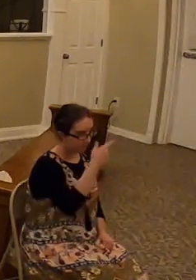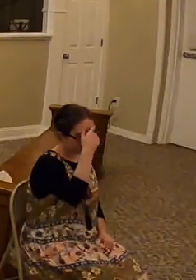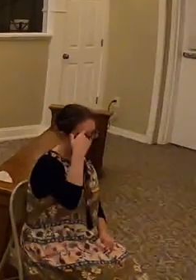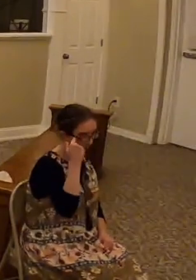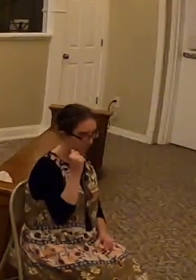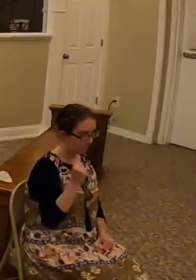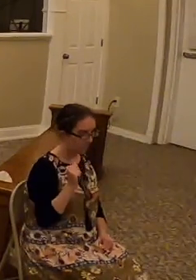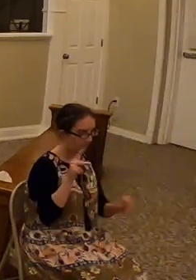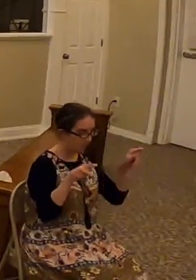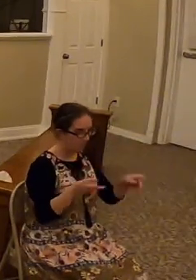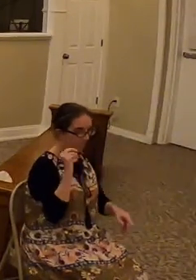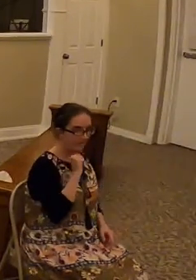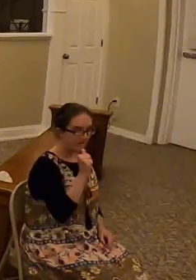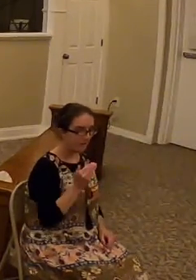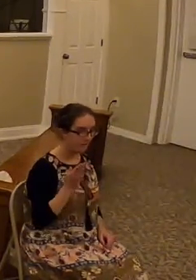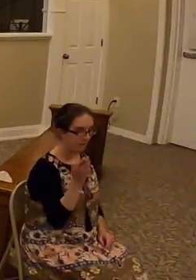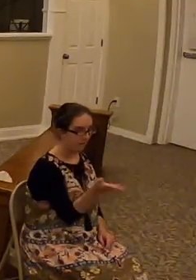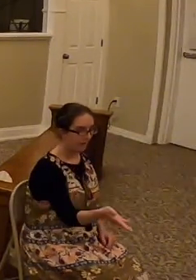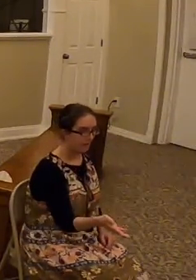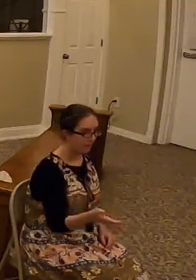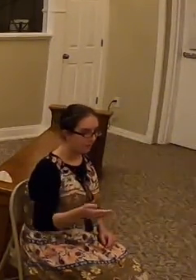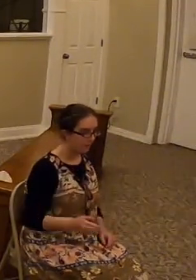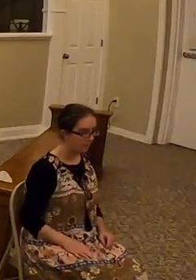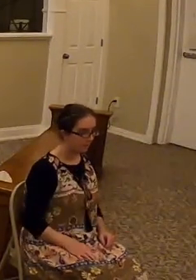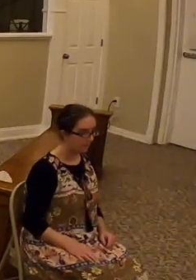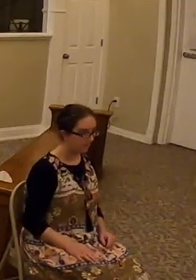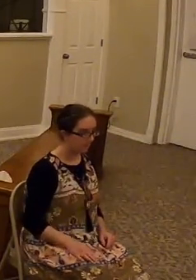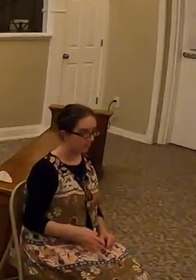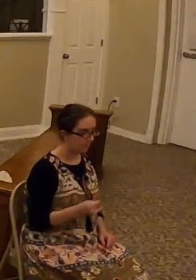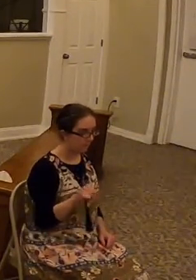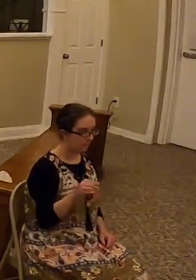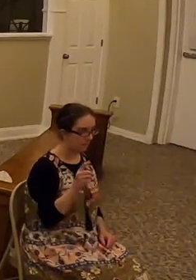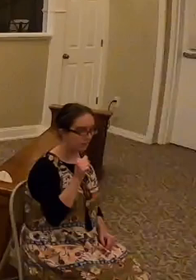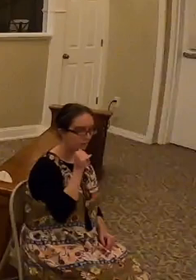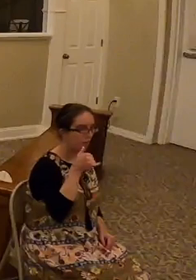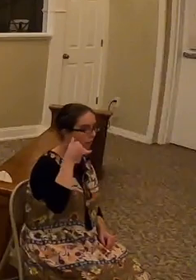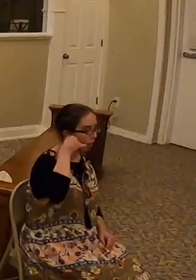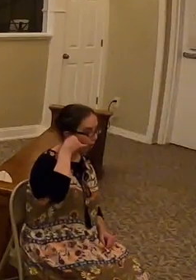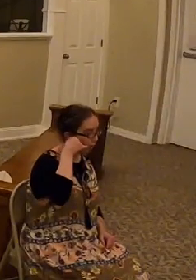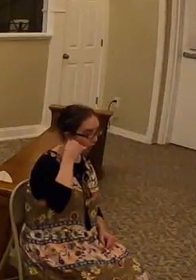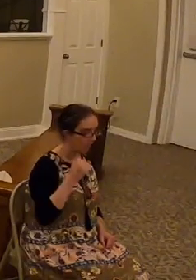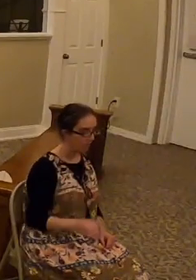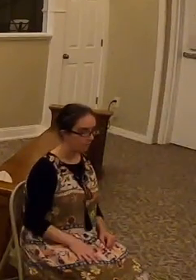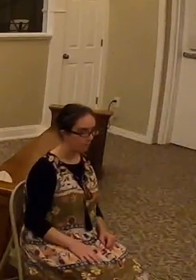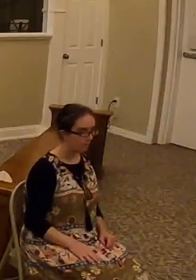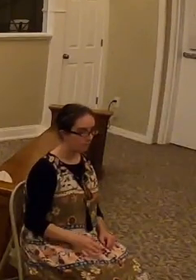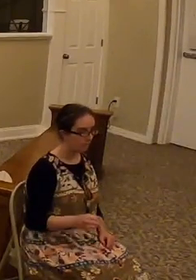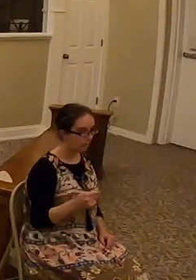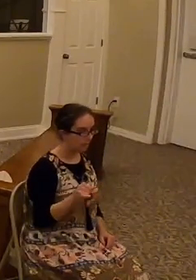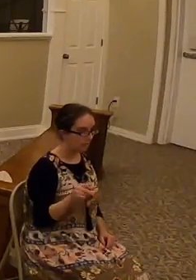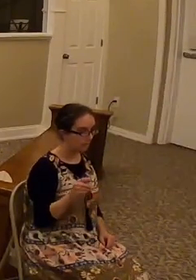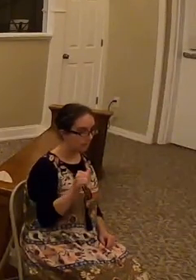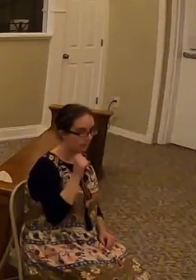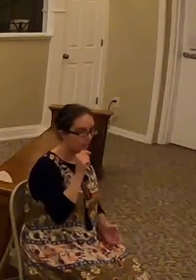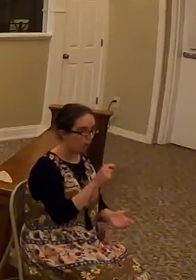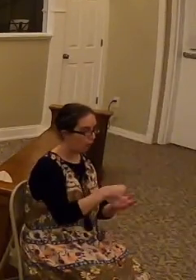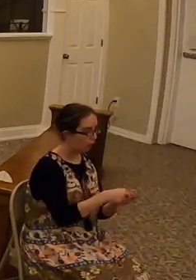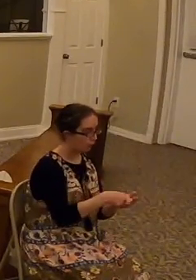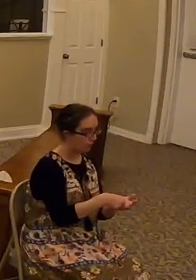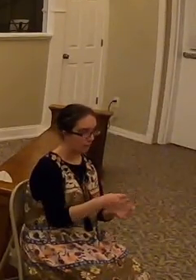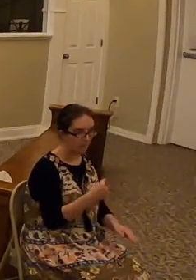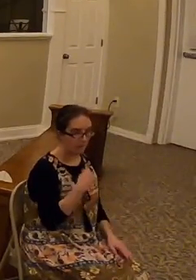because somebody wasn't there. They didn't call. They didn't write